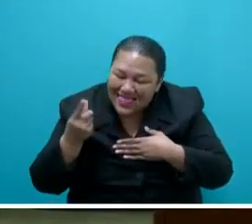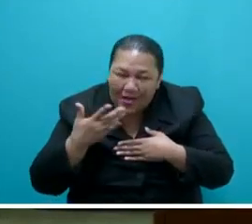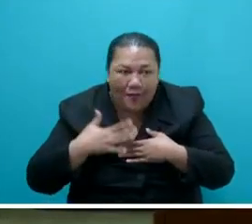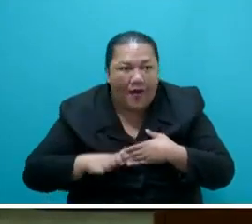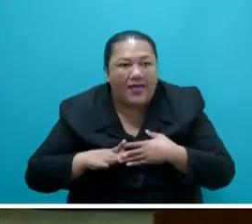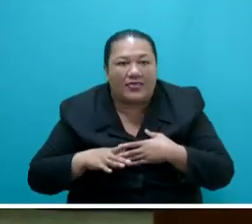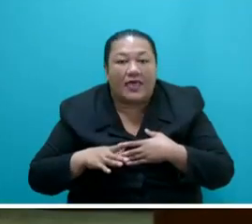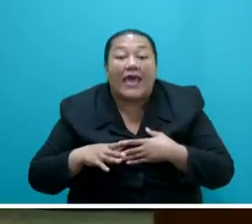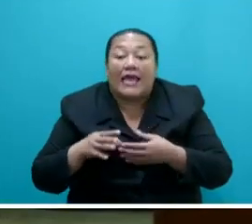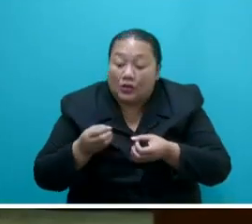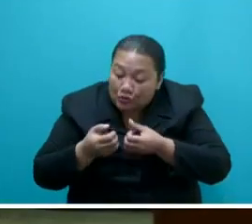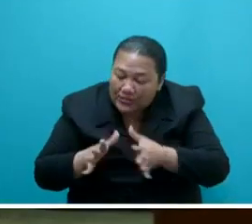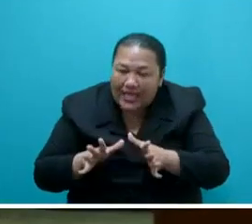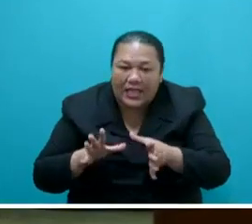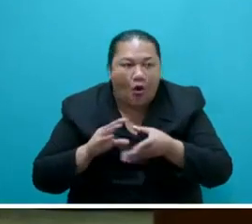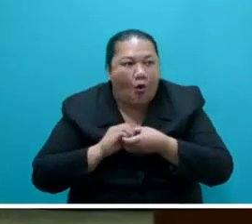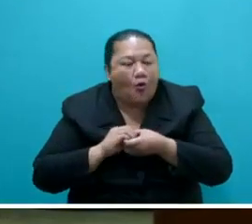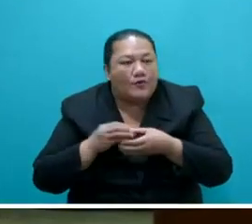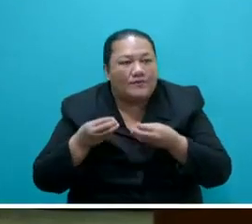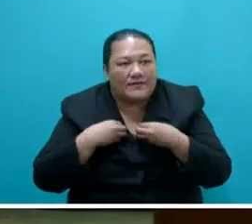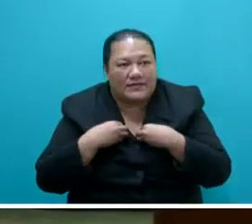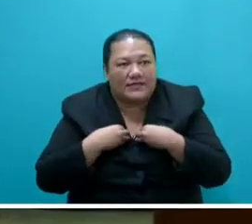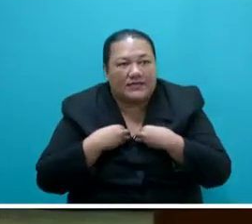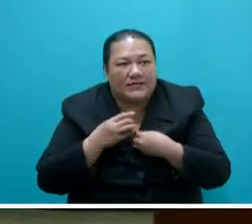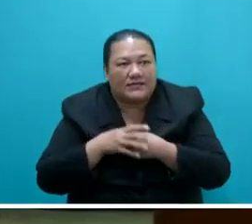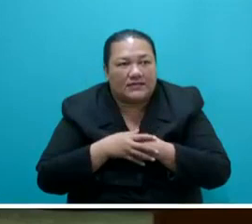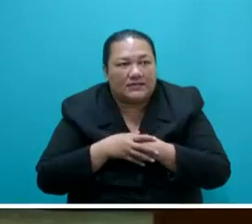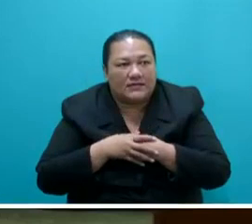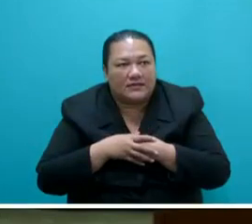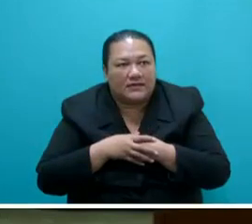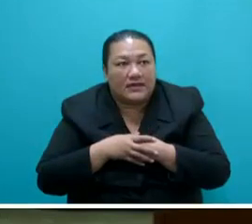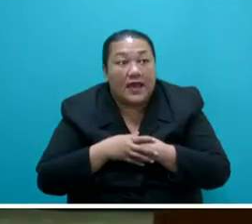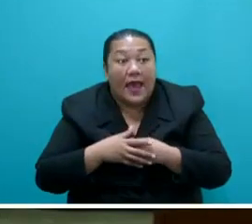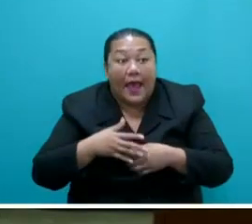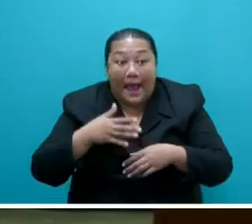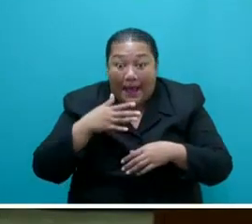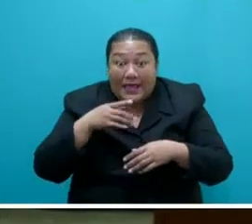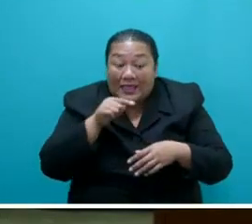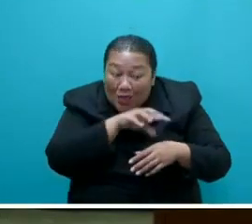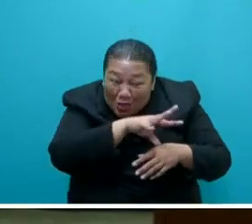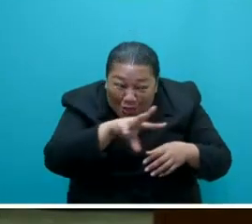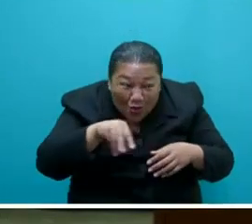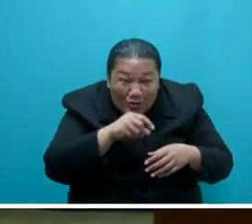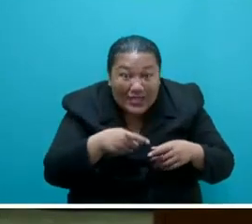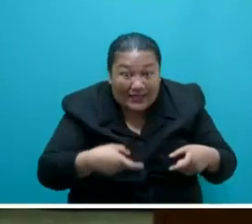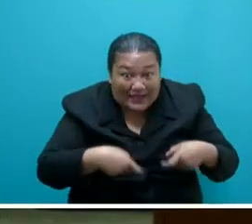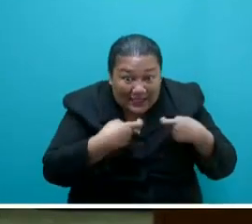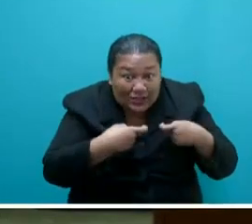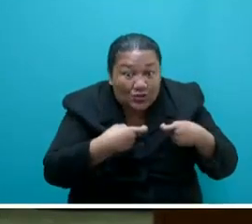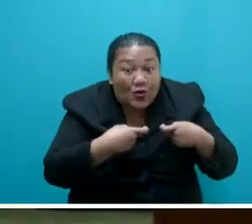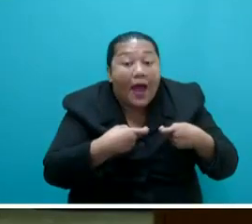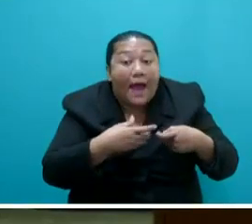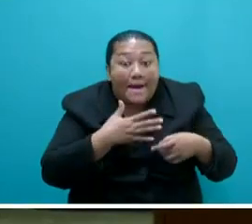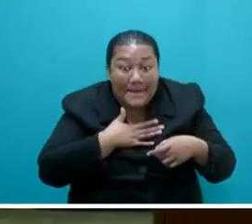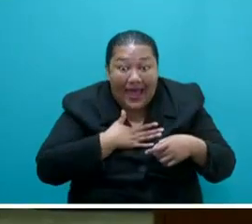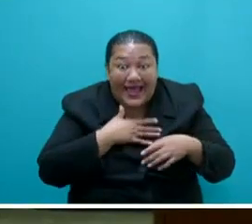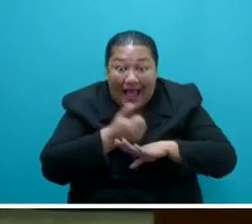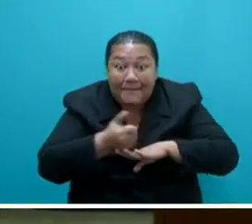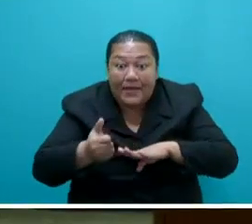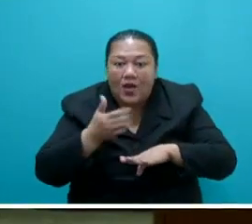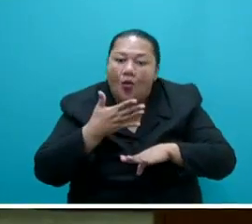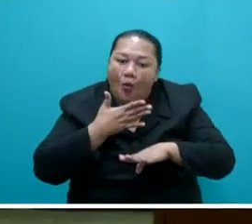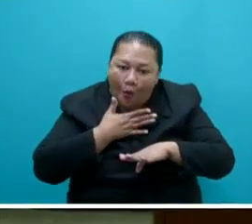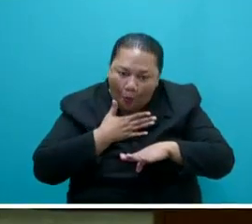own. These are the issues my government is steadily working to solve. These are the issues that